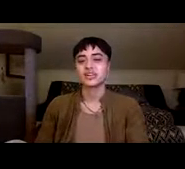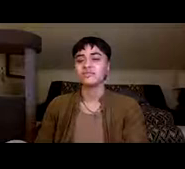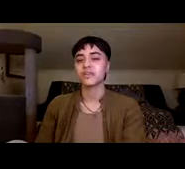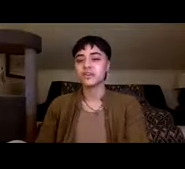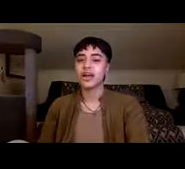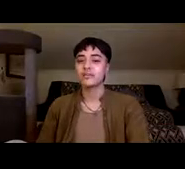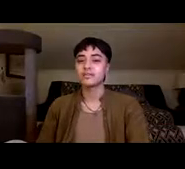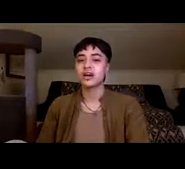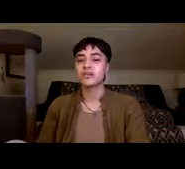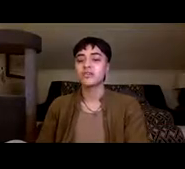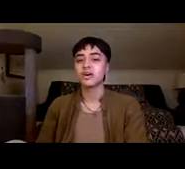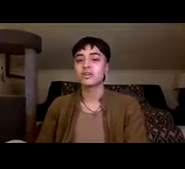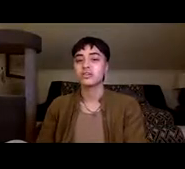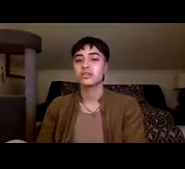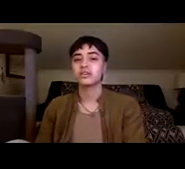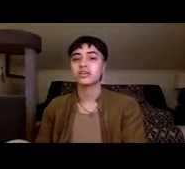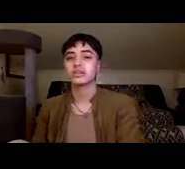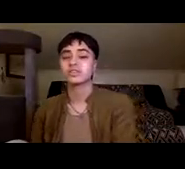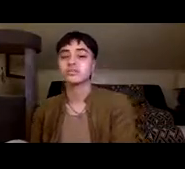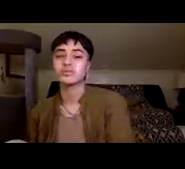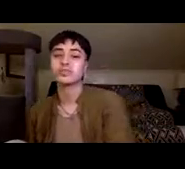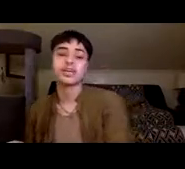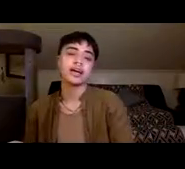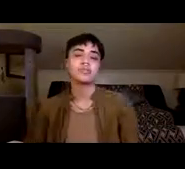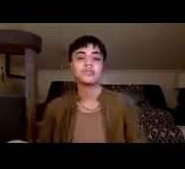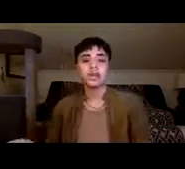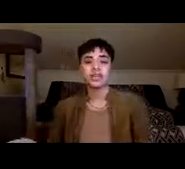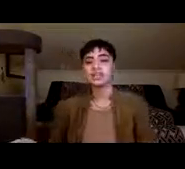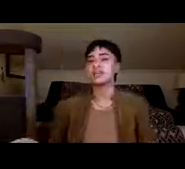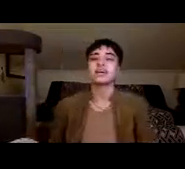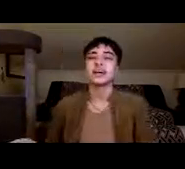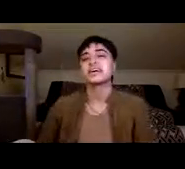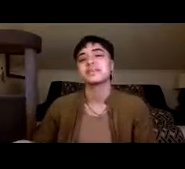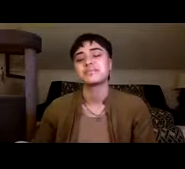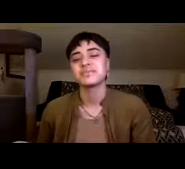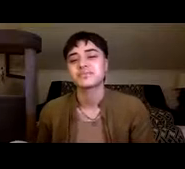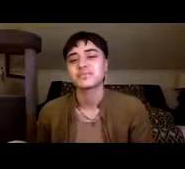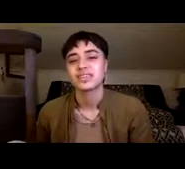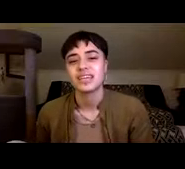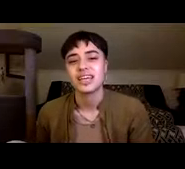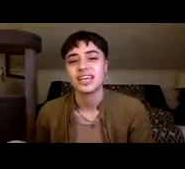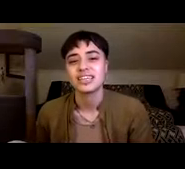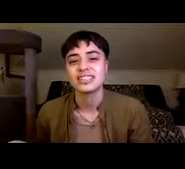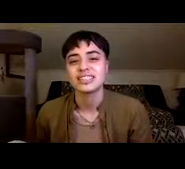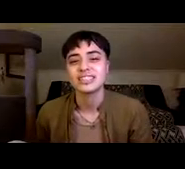of photographs of all of the spoons that I've made.